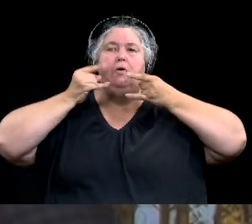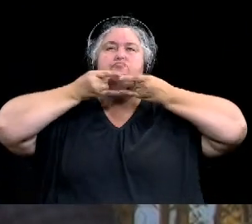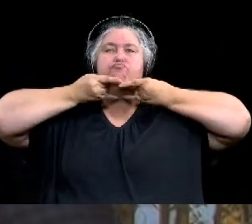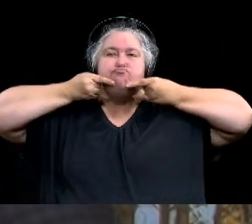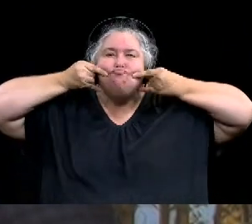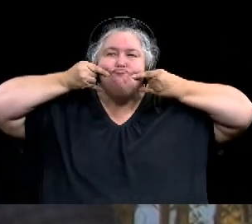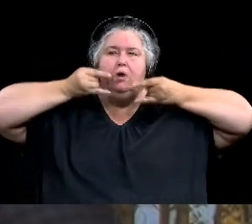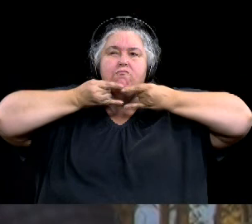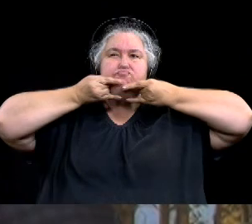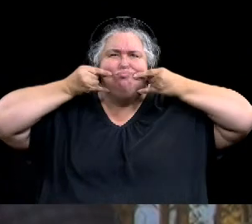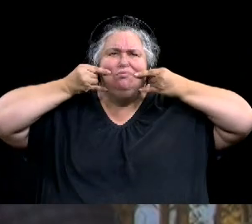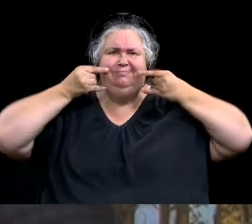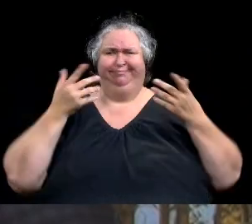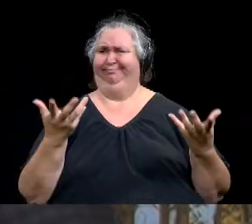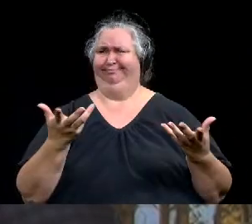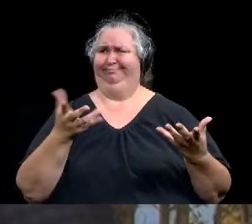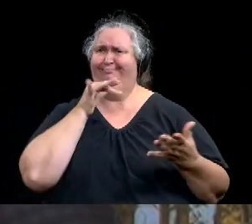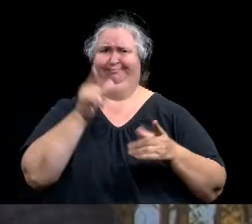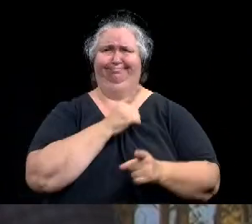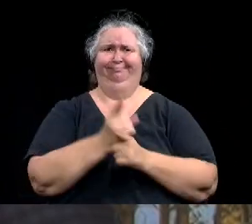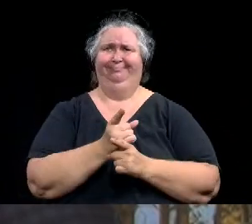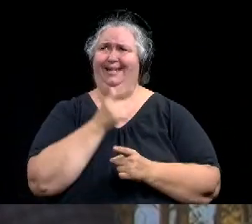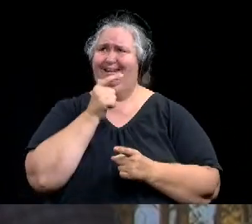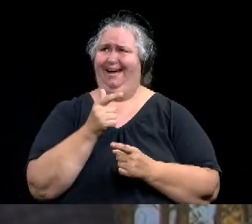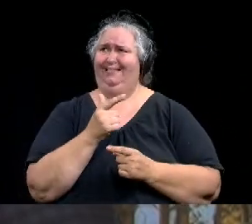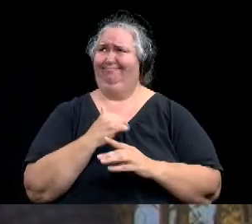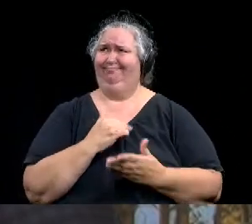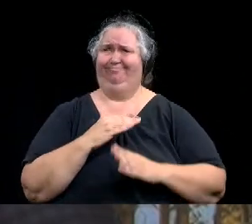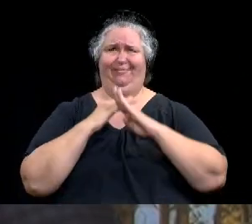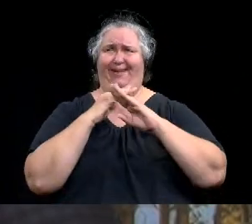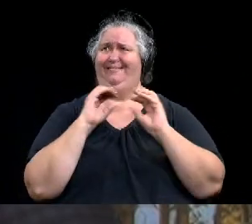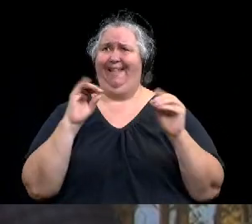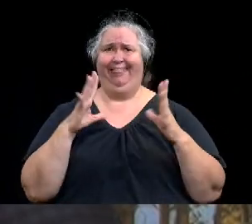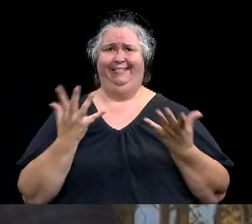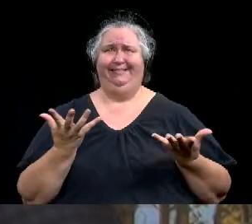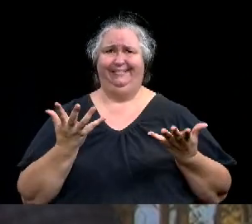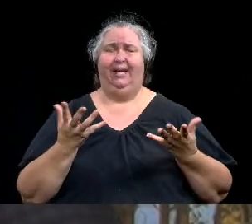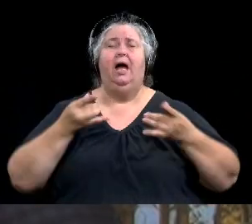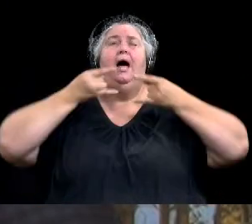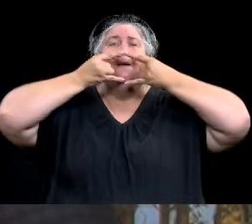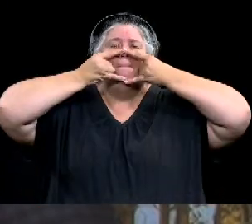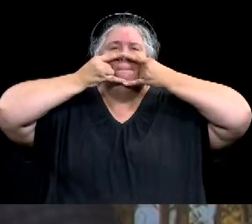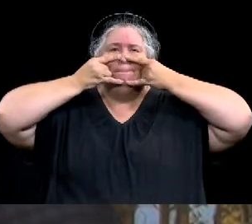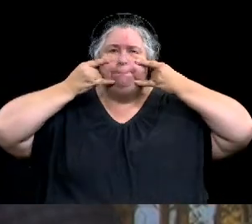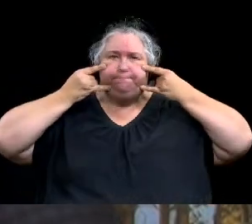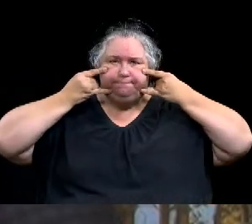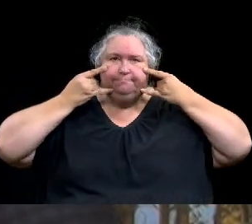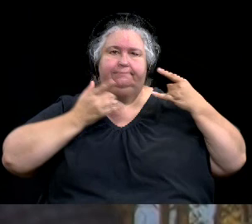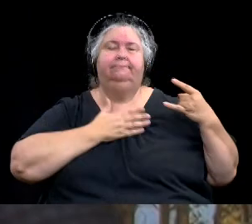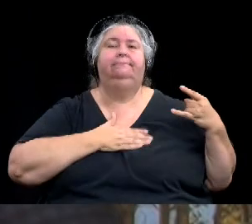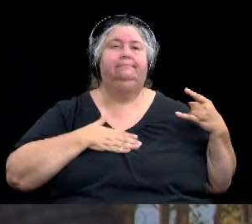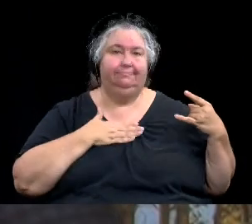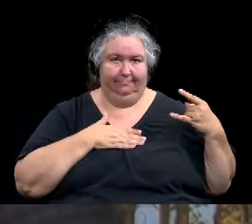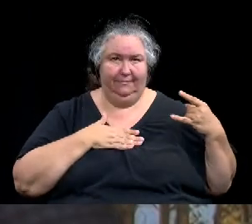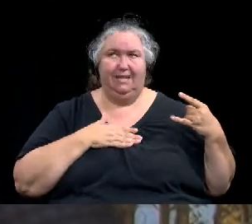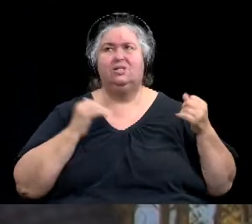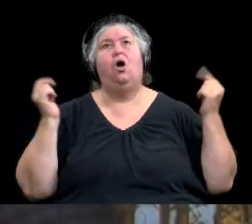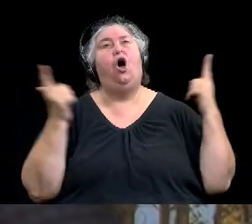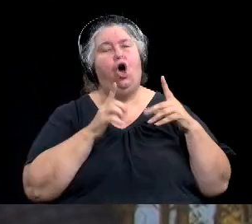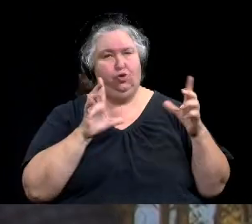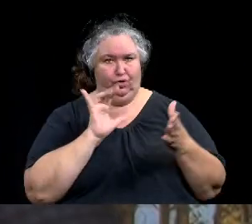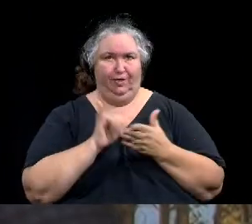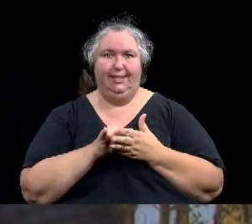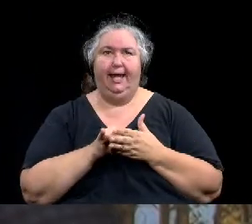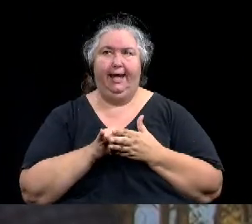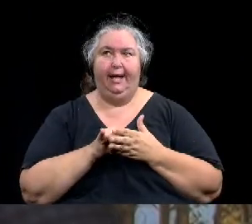their mouth. It's not effective unless you cover your nose and your mouth. Just do that. Let's all do that together to protect